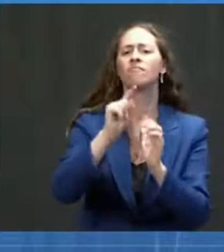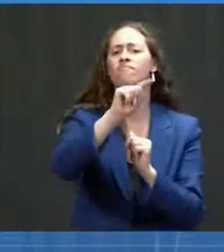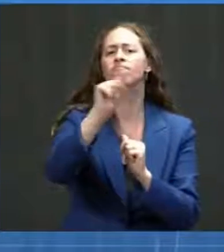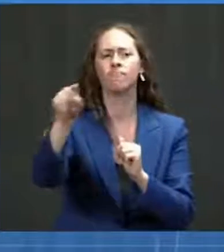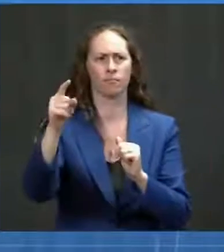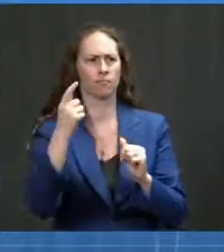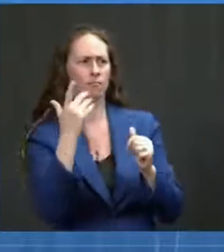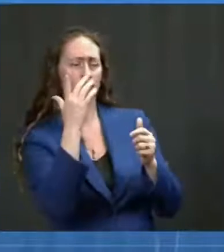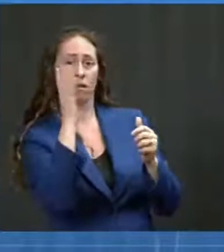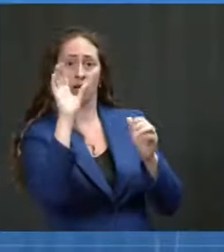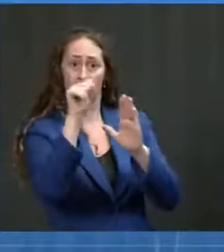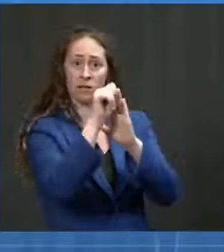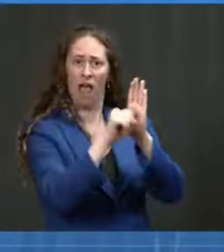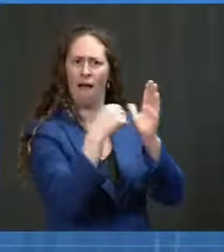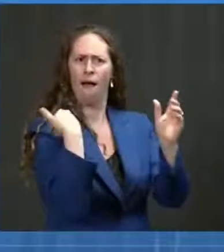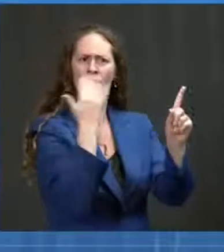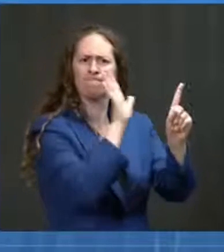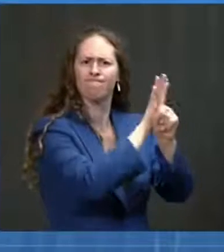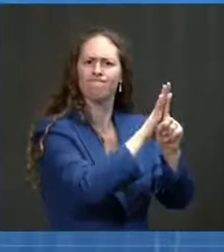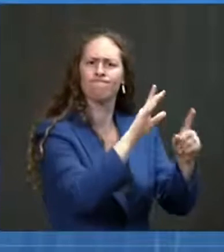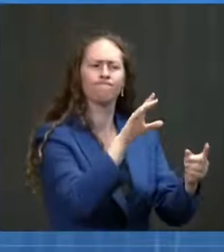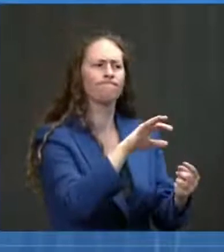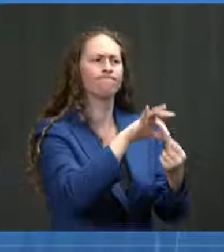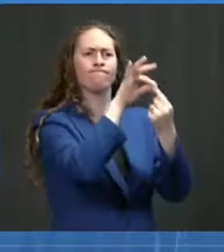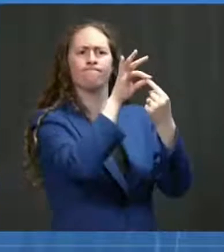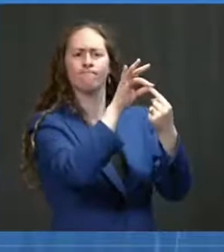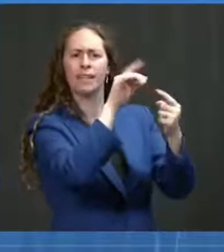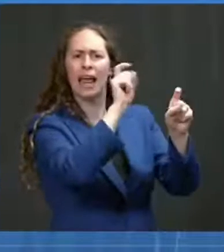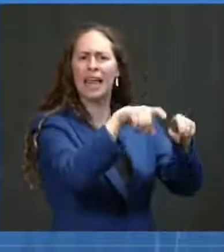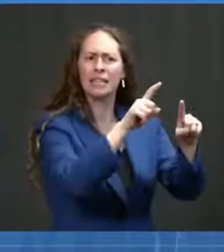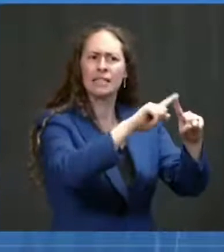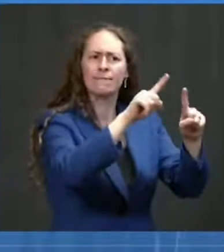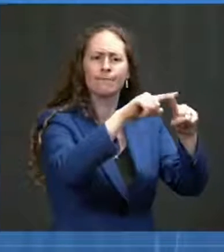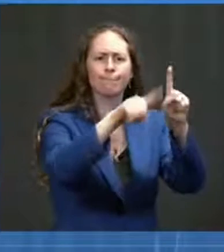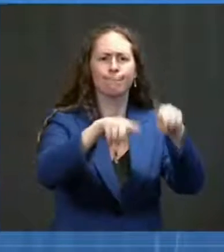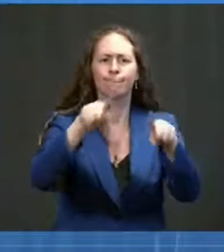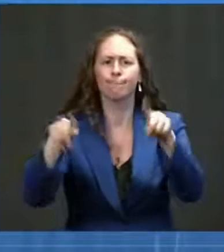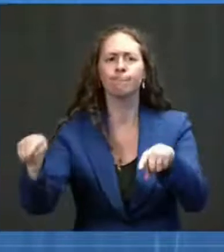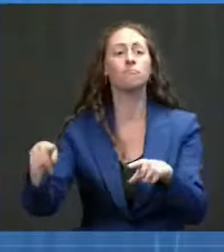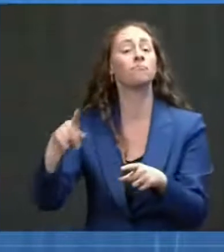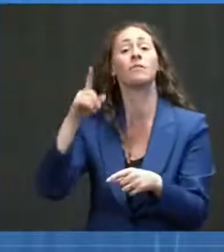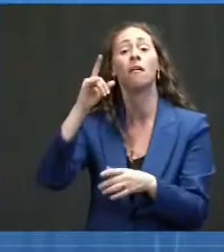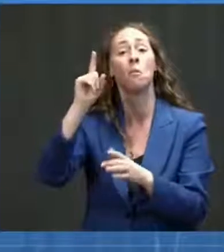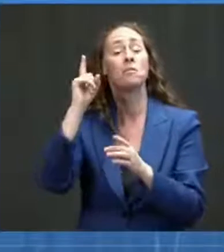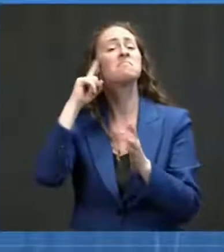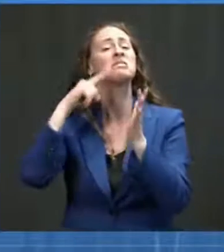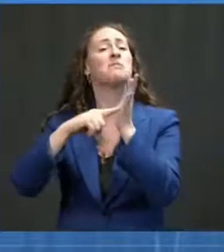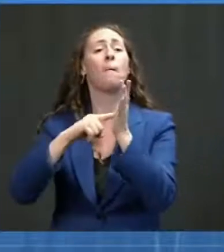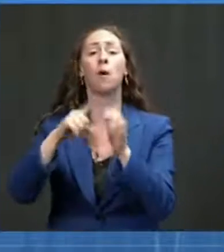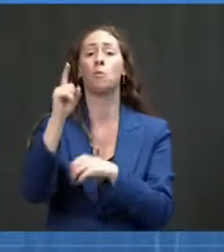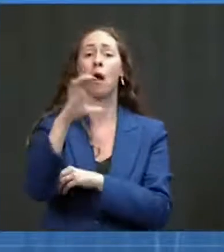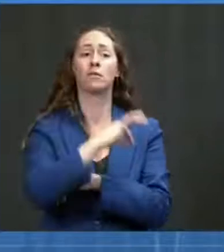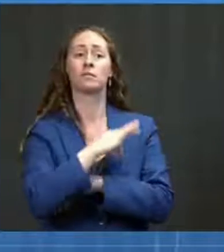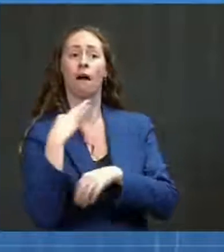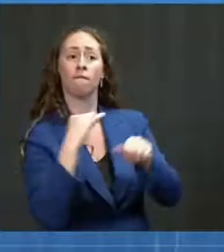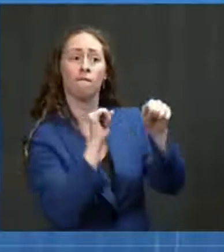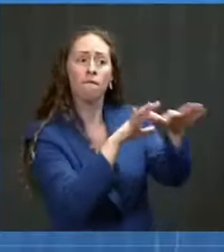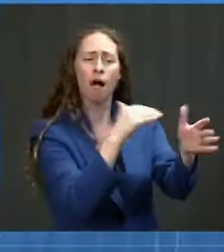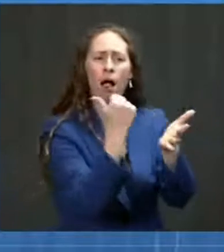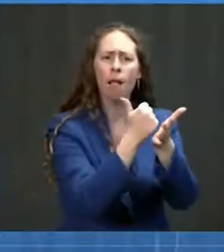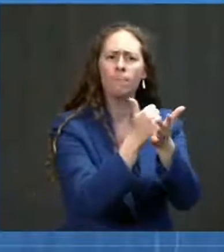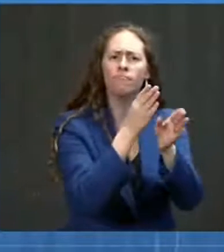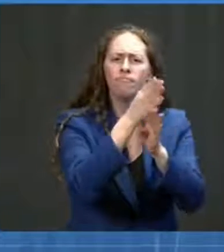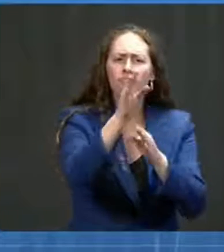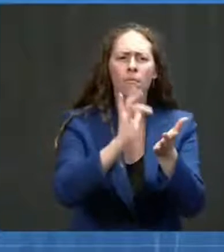particular needs, from deploying hundreds of personnel to provide medical care, to standing up free